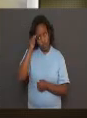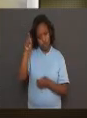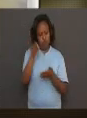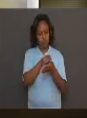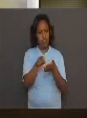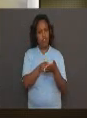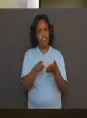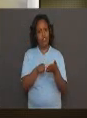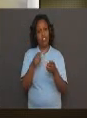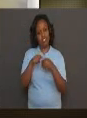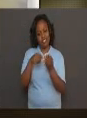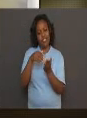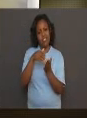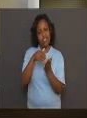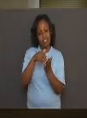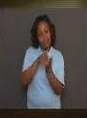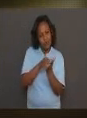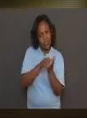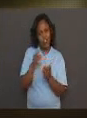this about the weak working culture.